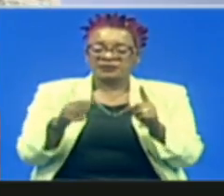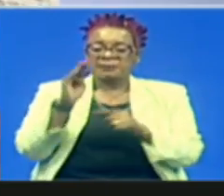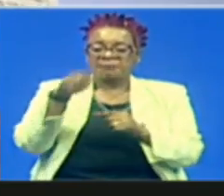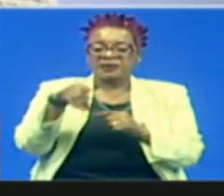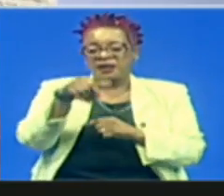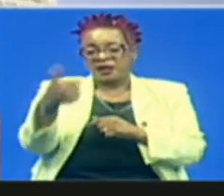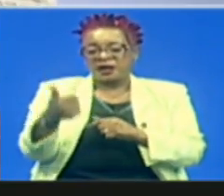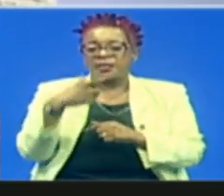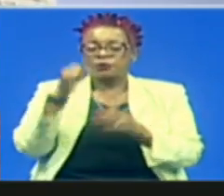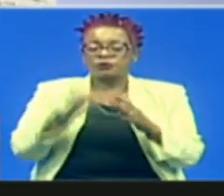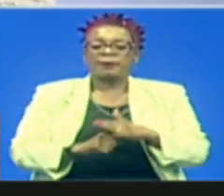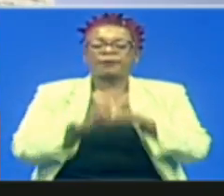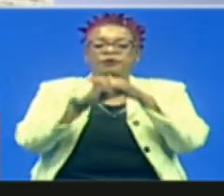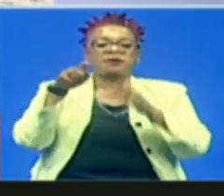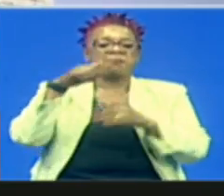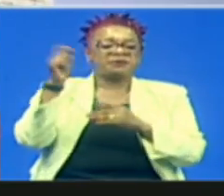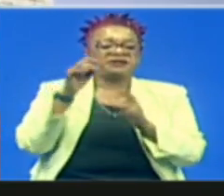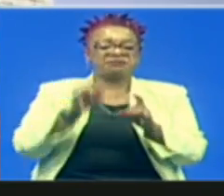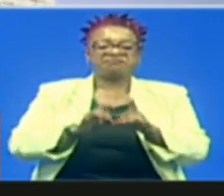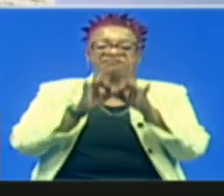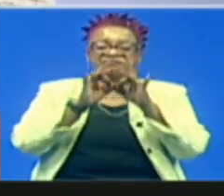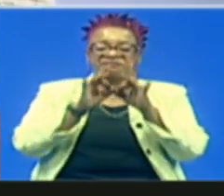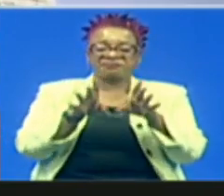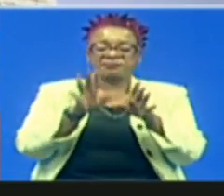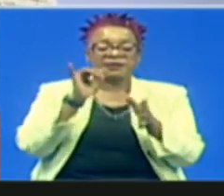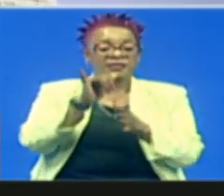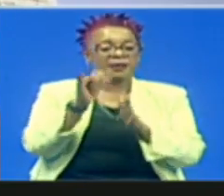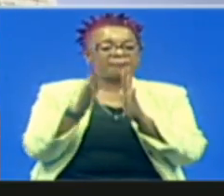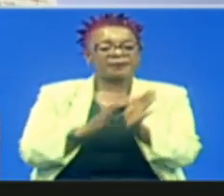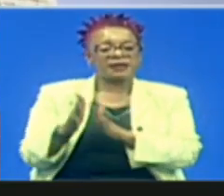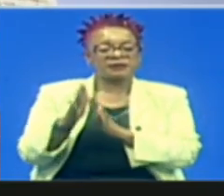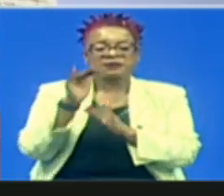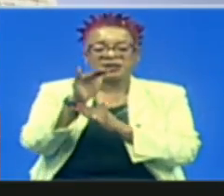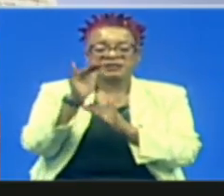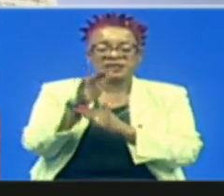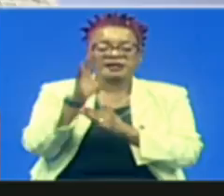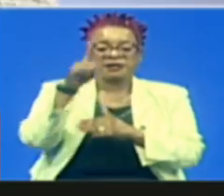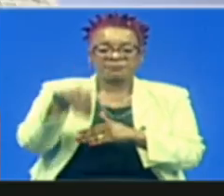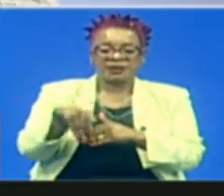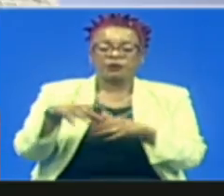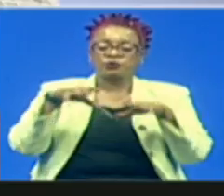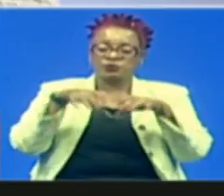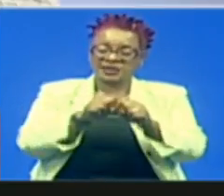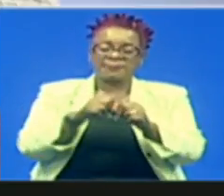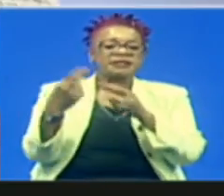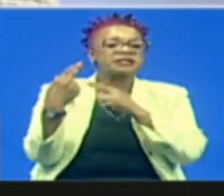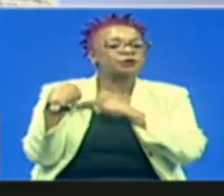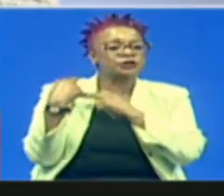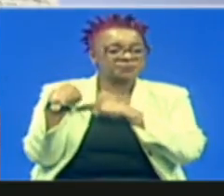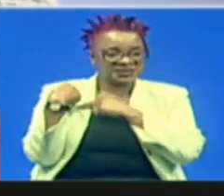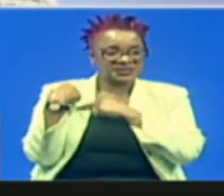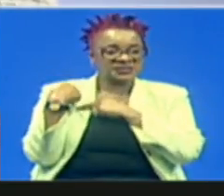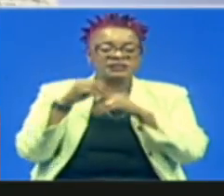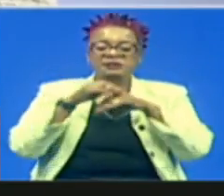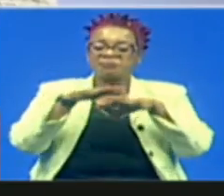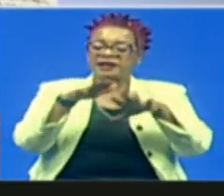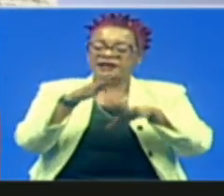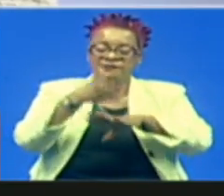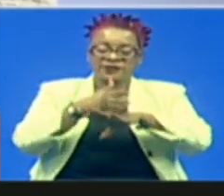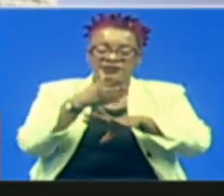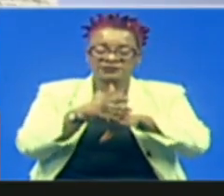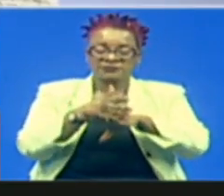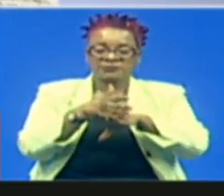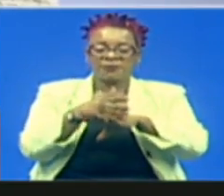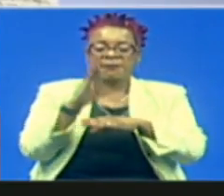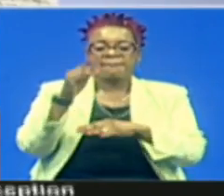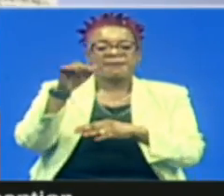to the president who have dismissed the assassination plot, calling on the deputy president to take responsibility for spreading falsehoods. Malmiendo has more